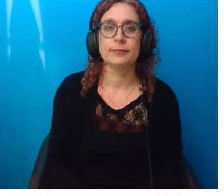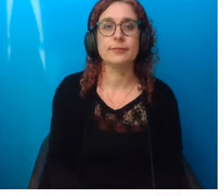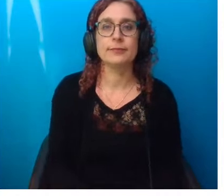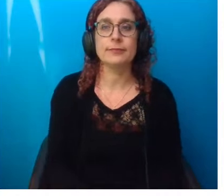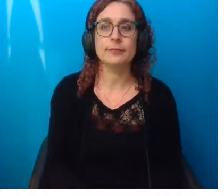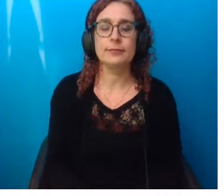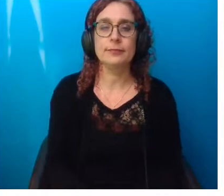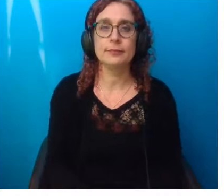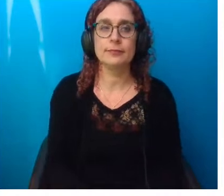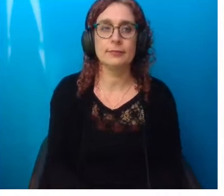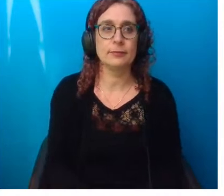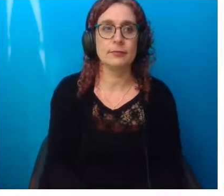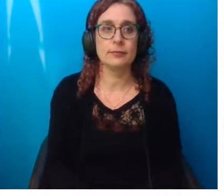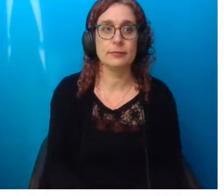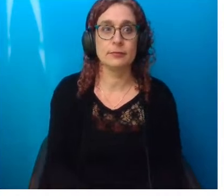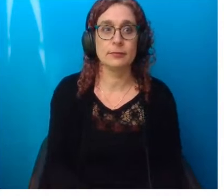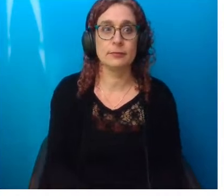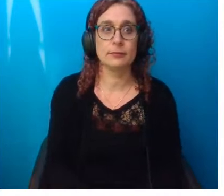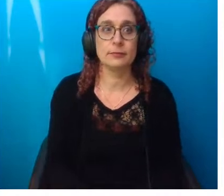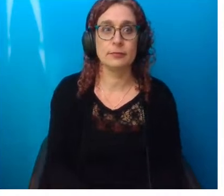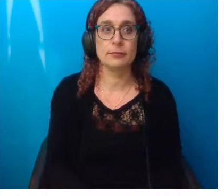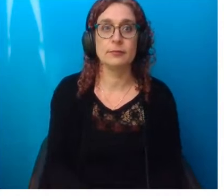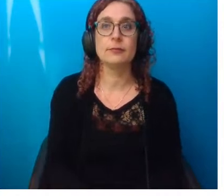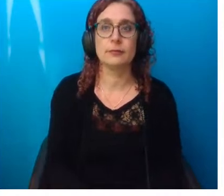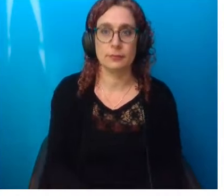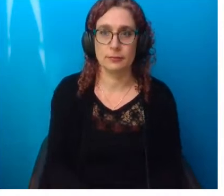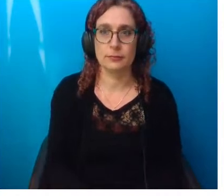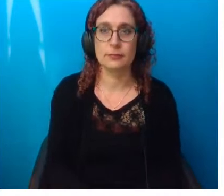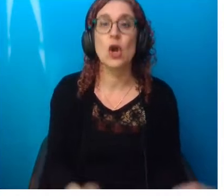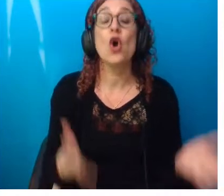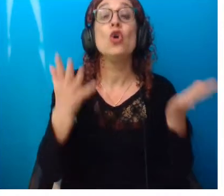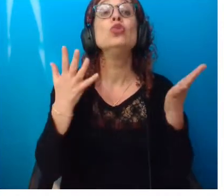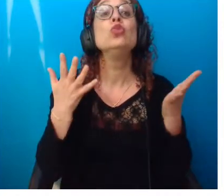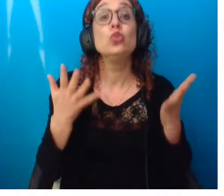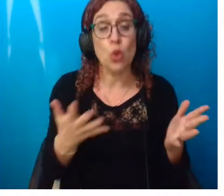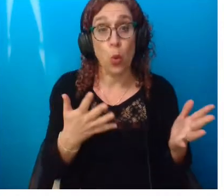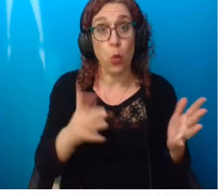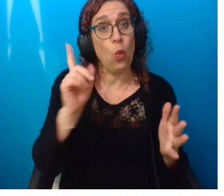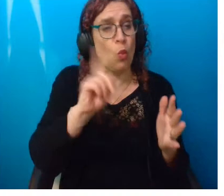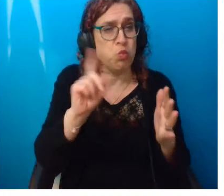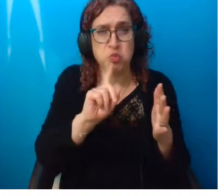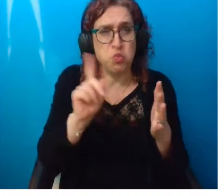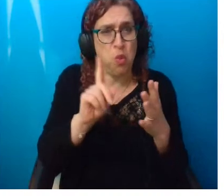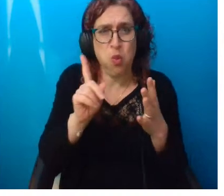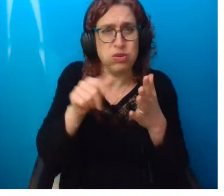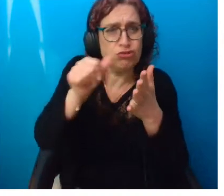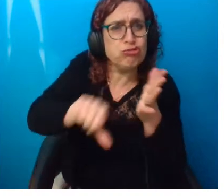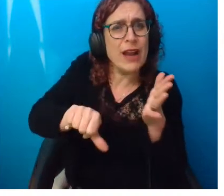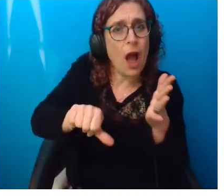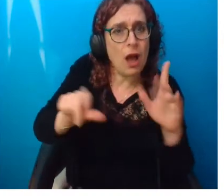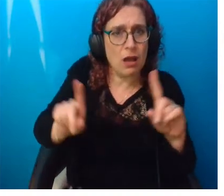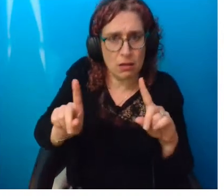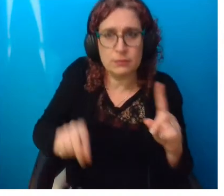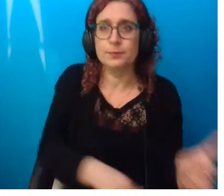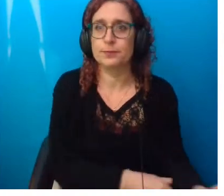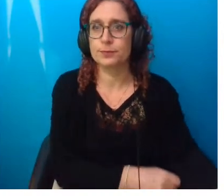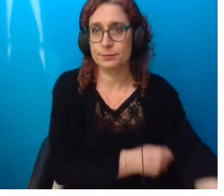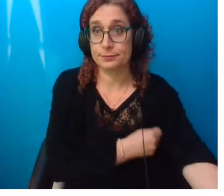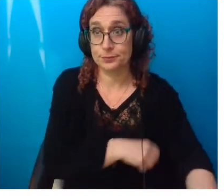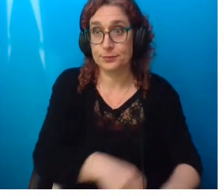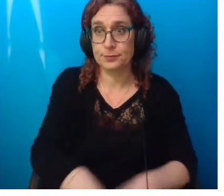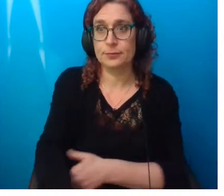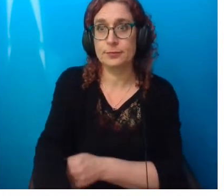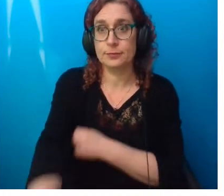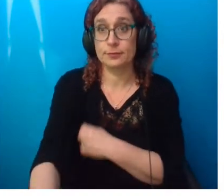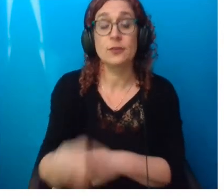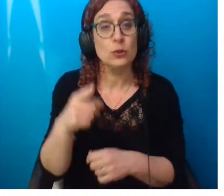What are the triggers of allergic rhinitis? So I've listed on the left-hand side the typical triggers for hay fever, and